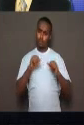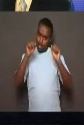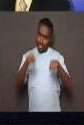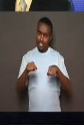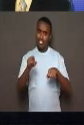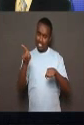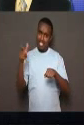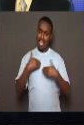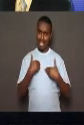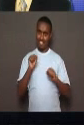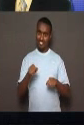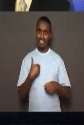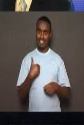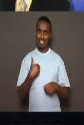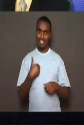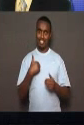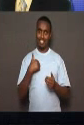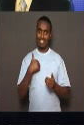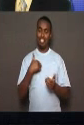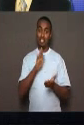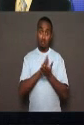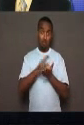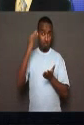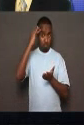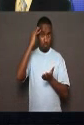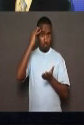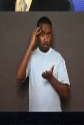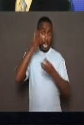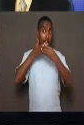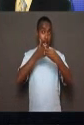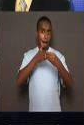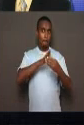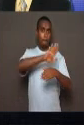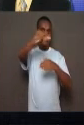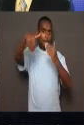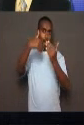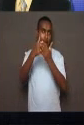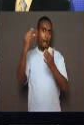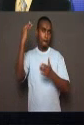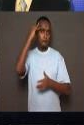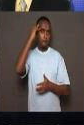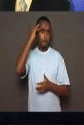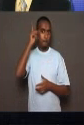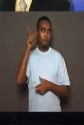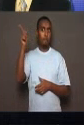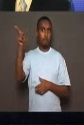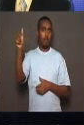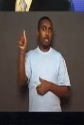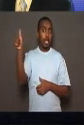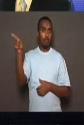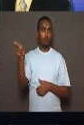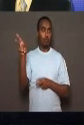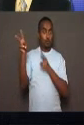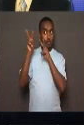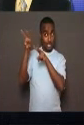Yes, he does. The Minister of Education is led by the Prime Minister himself. You